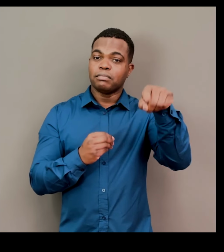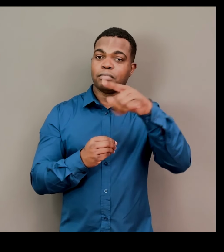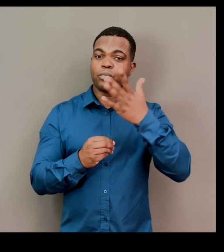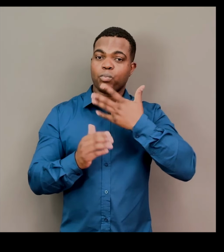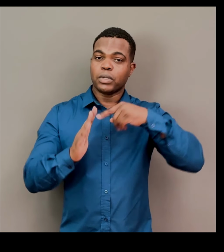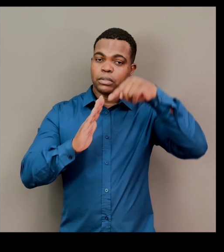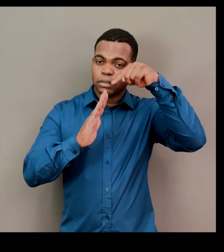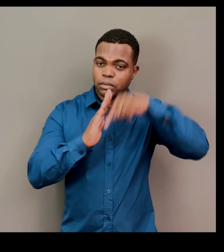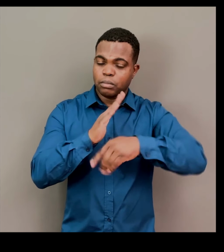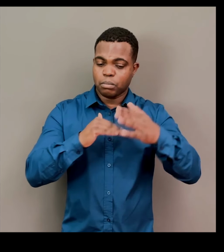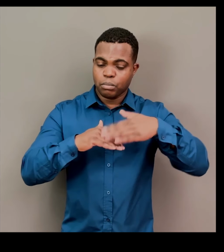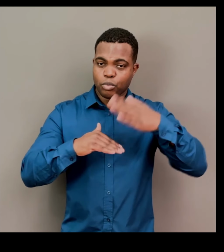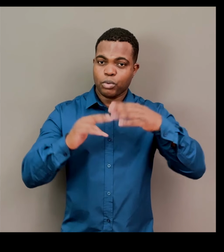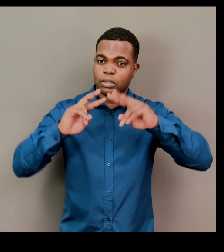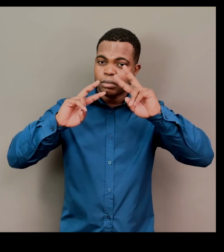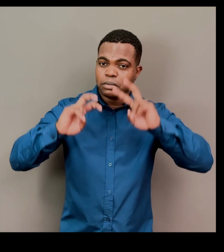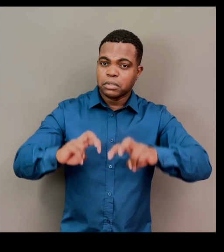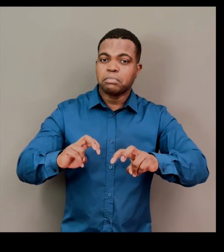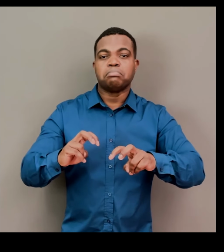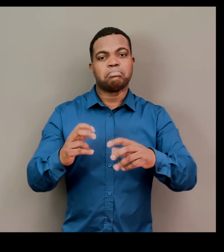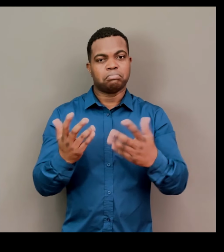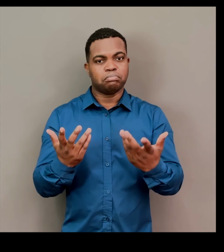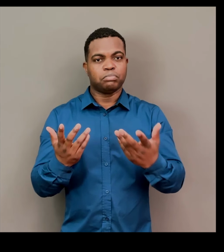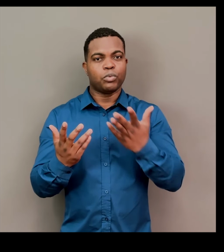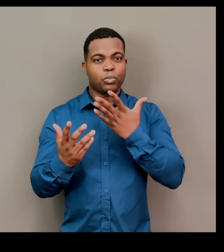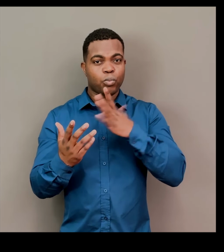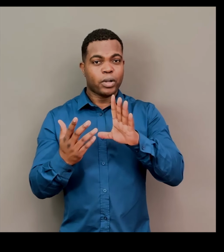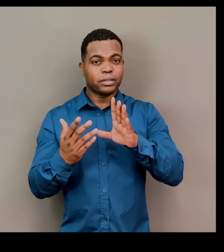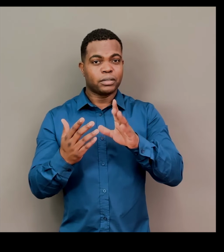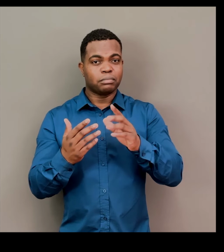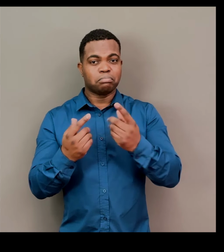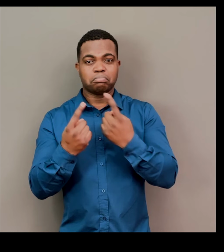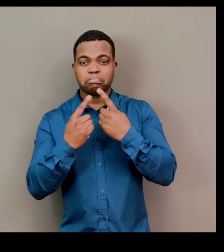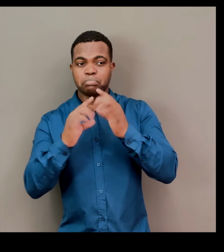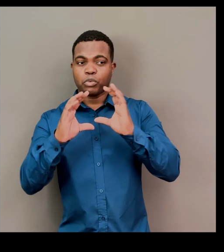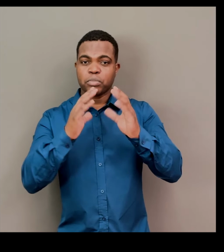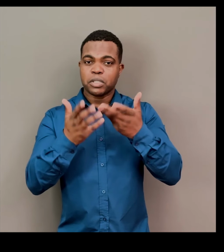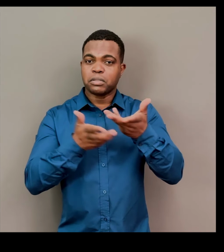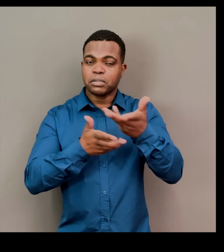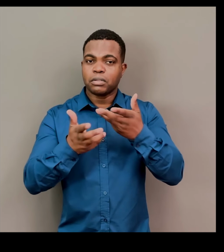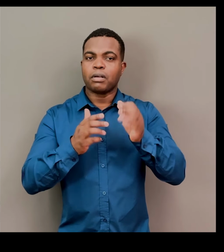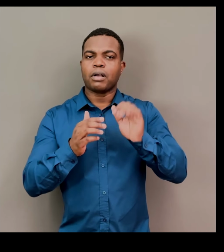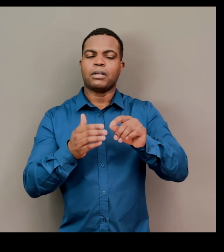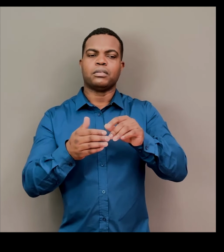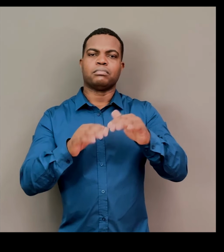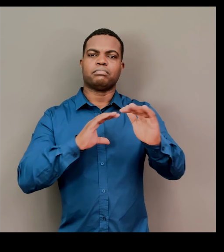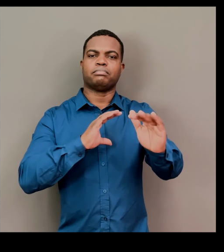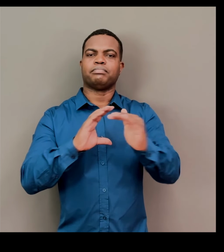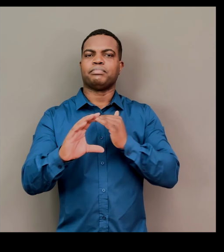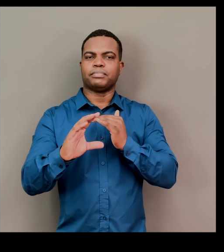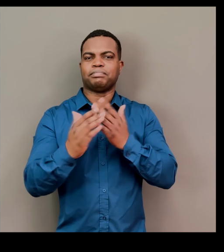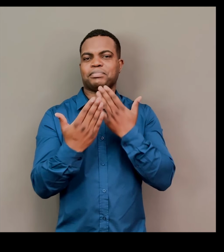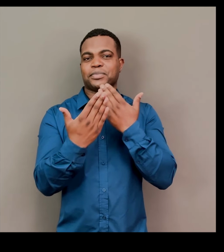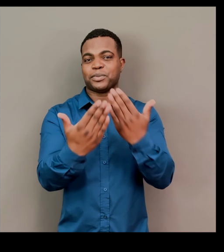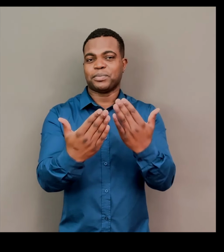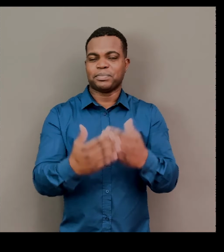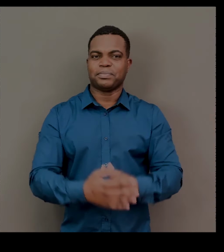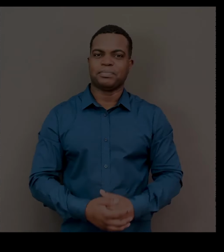or you feel like should be included in this course, please write to us. Thank you.